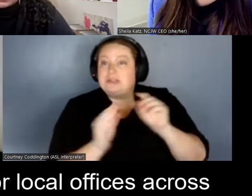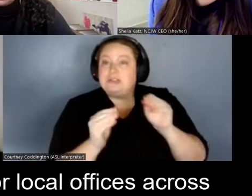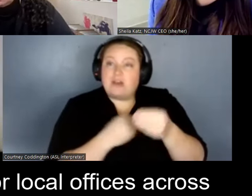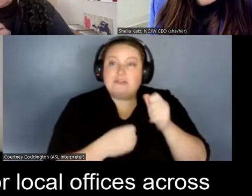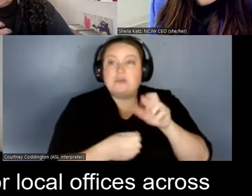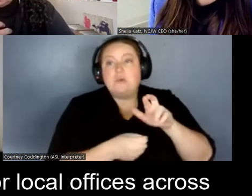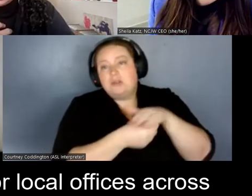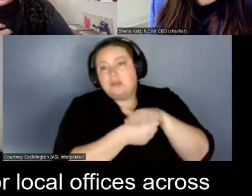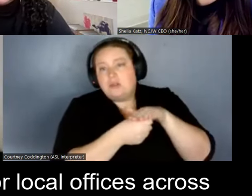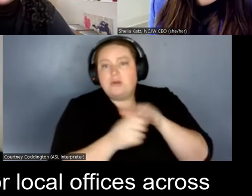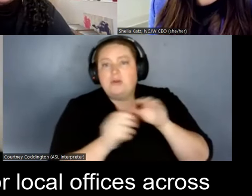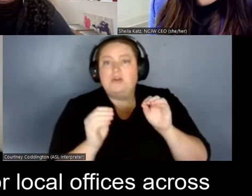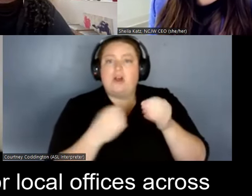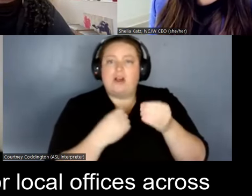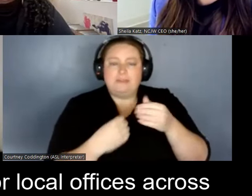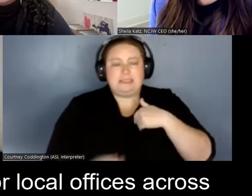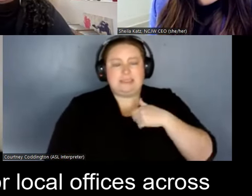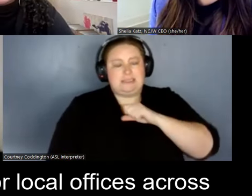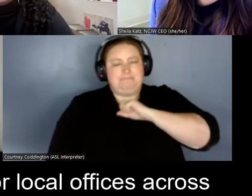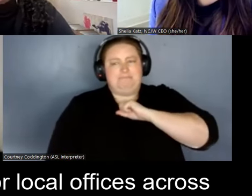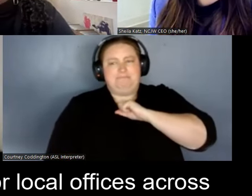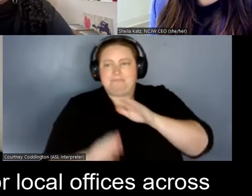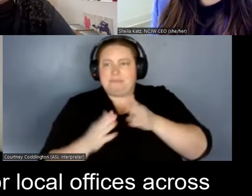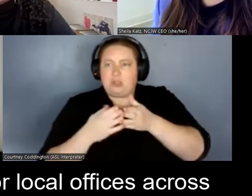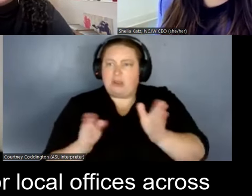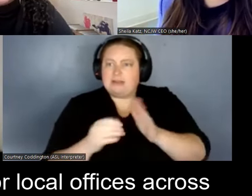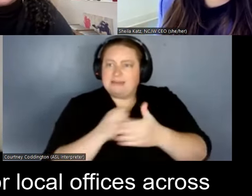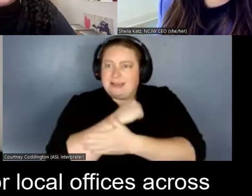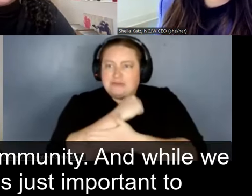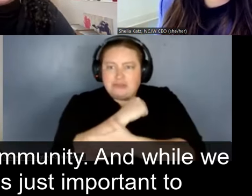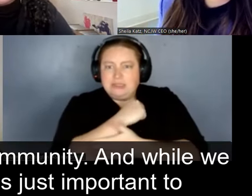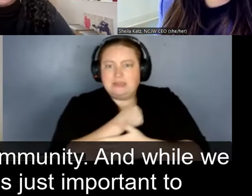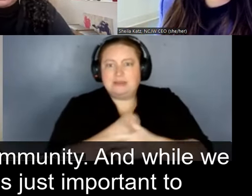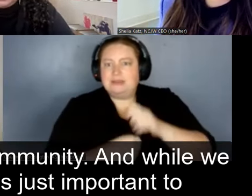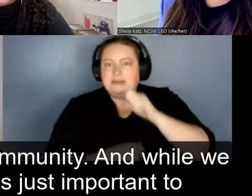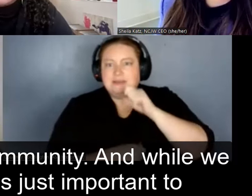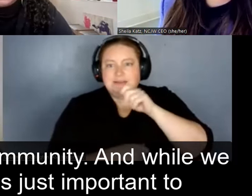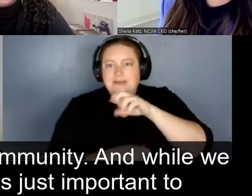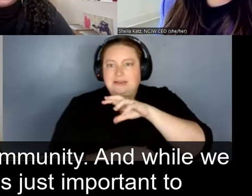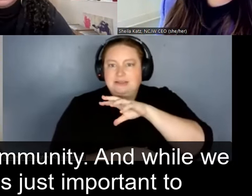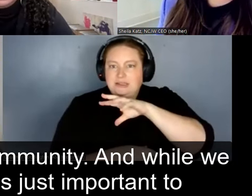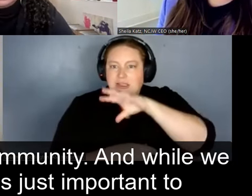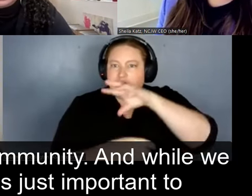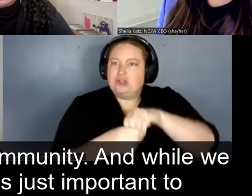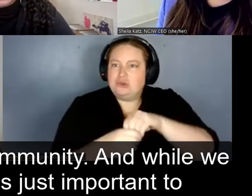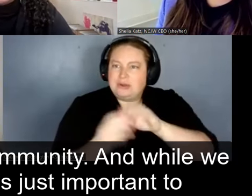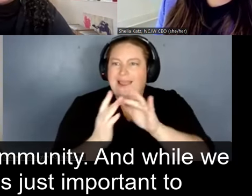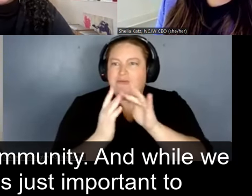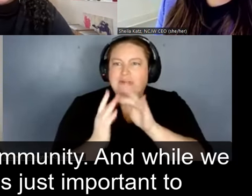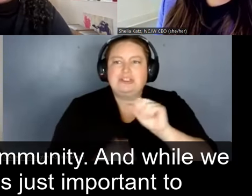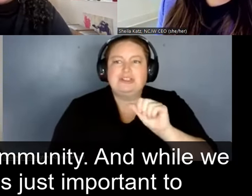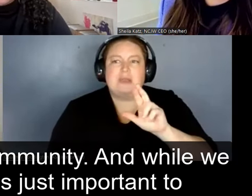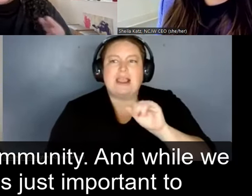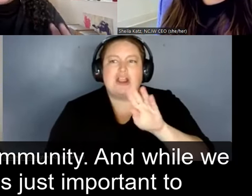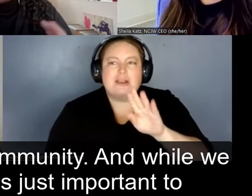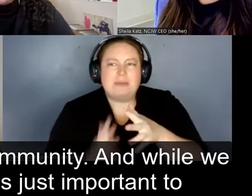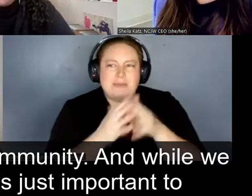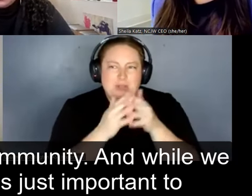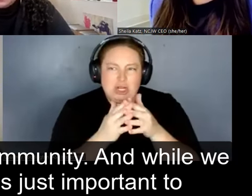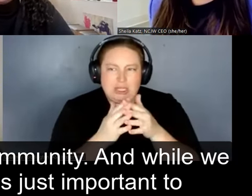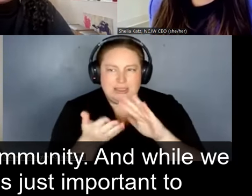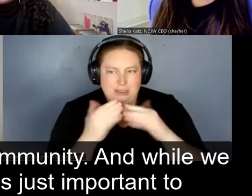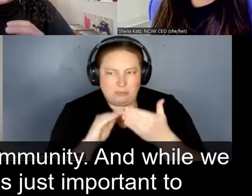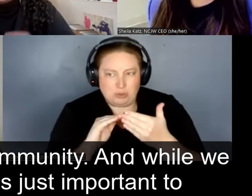offices across the country, that doesn't encompass outreach to the Arab American community. And it's, while we have